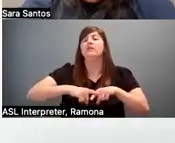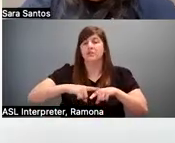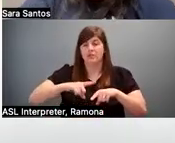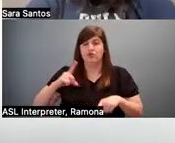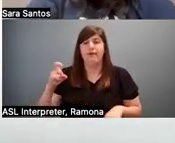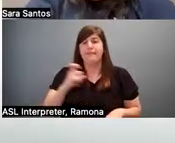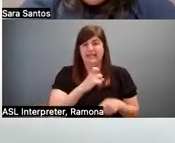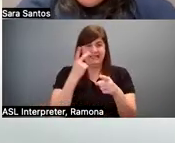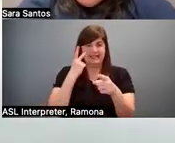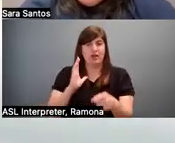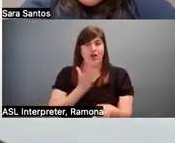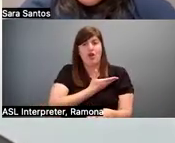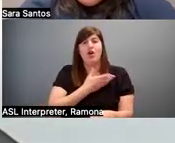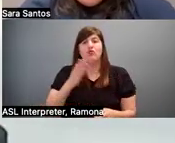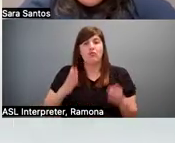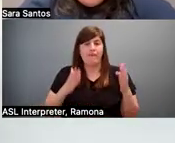swimming.